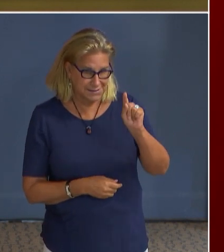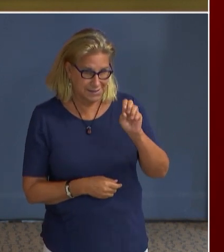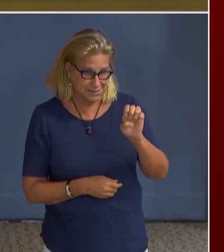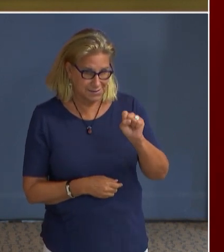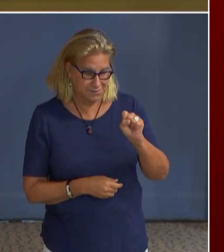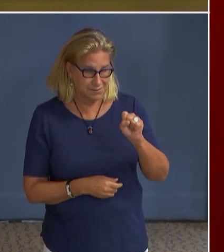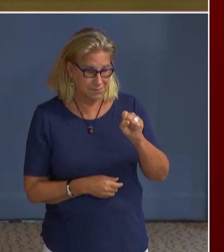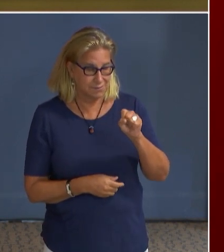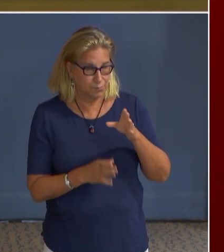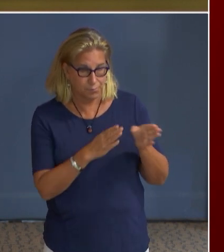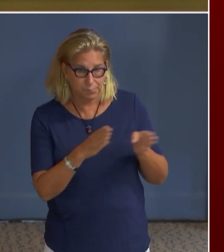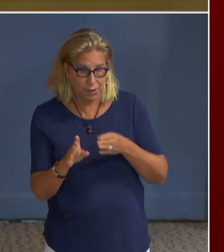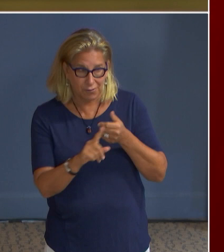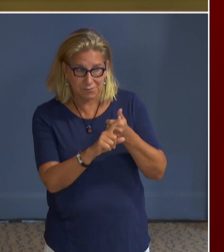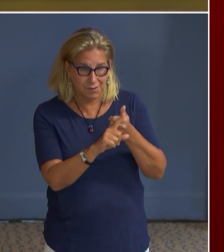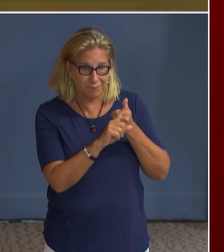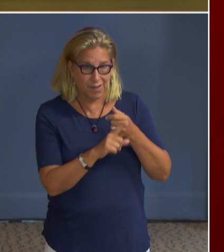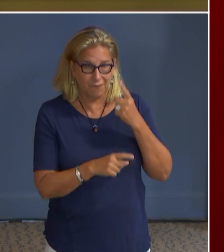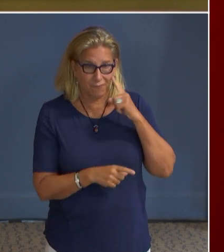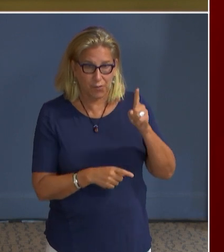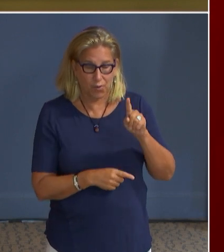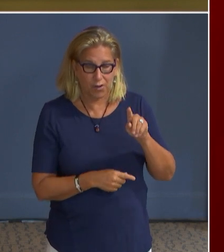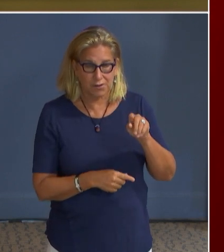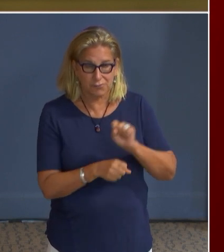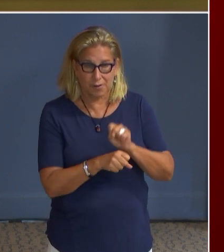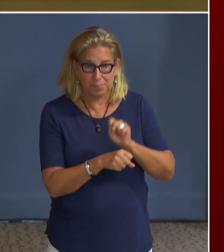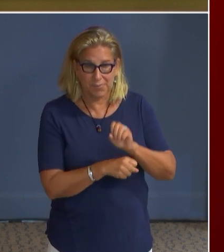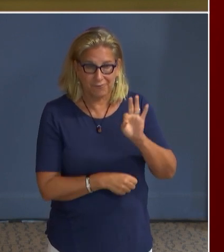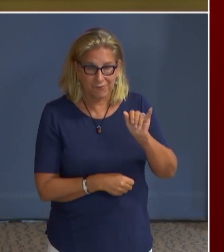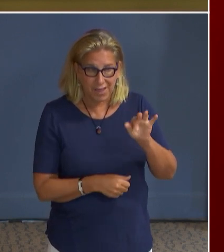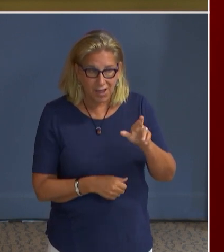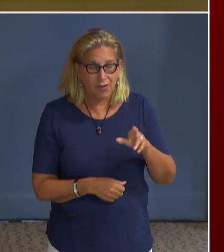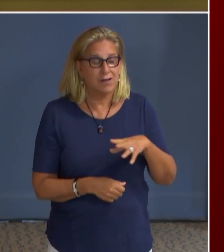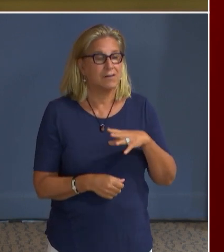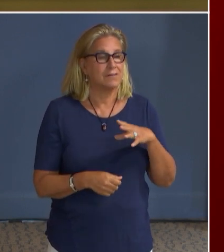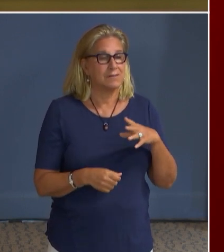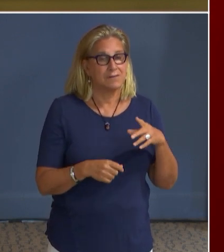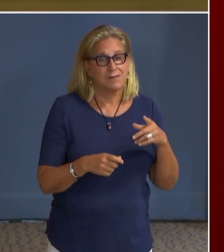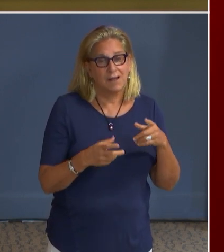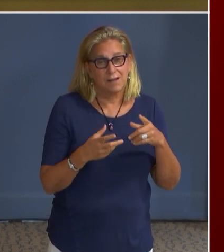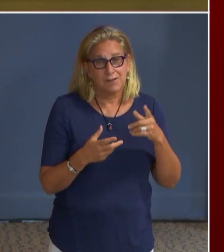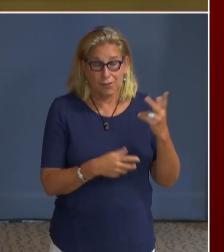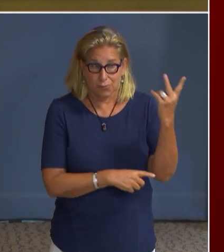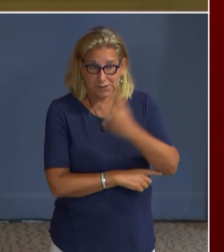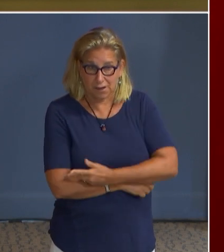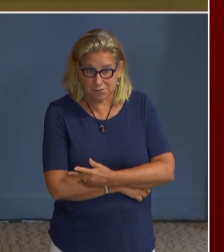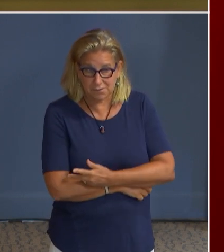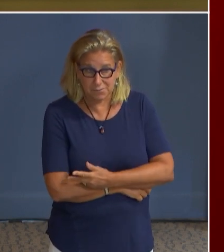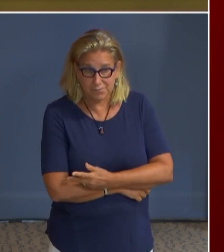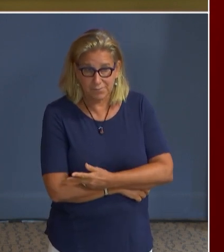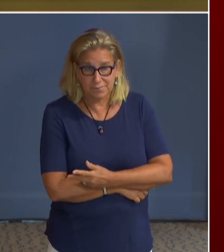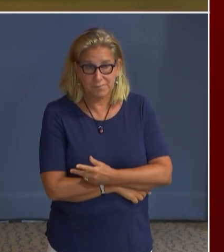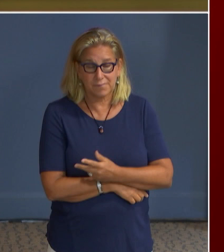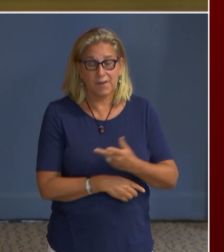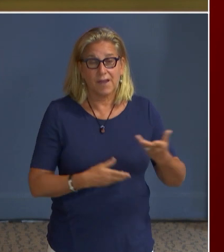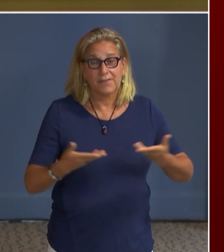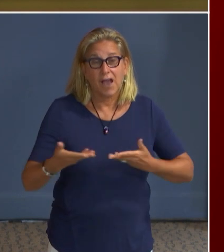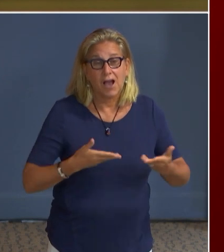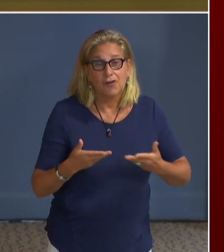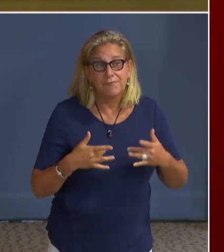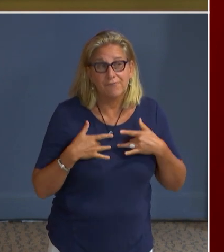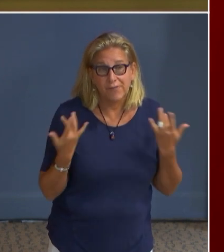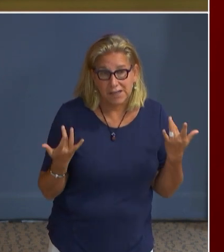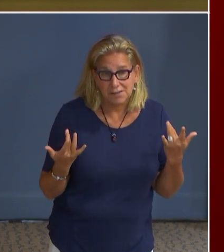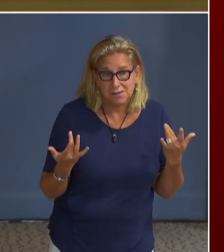be coming up at DCHR's Learning and Development, 3 days, and the hiring events themselves